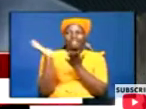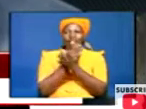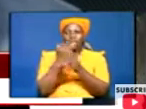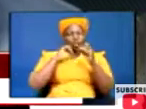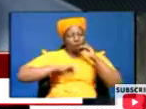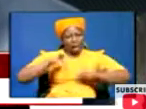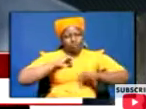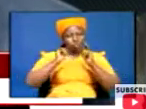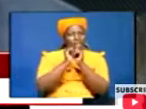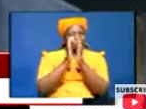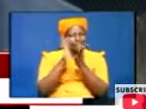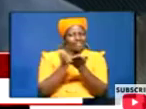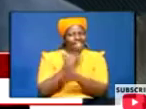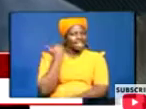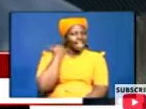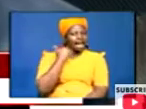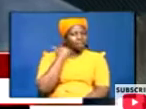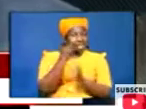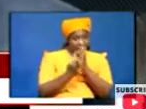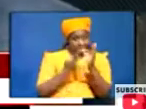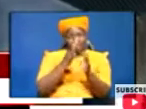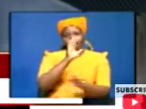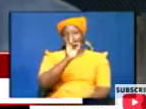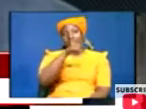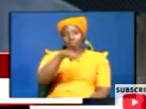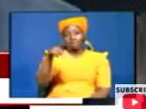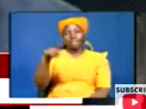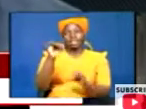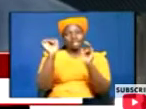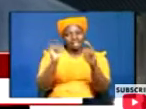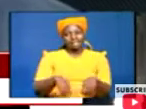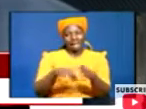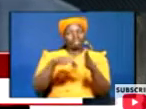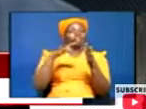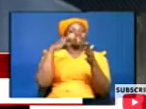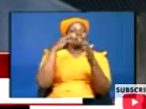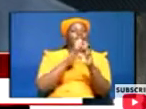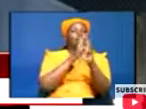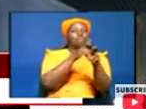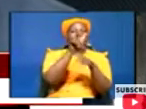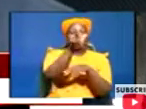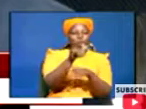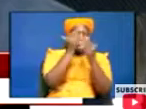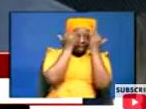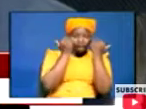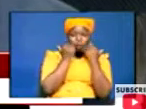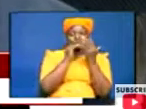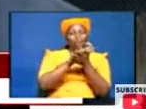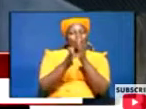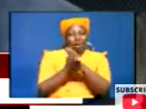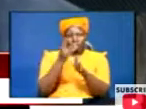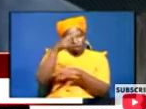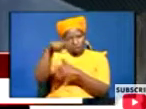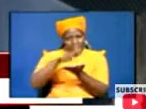the DPP can charge someone without a proper basis,